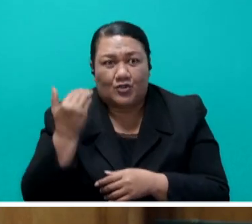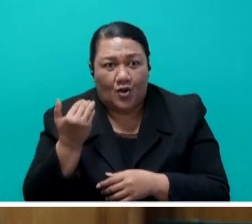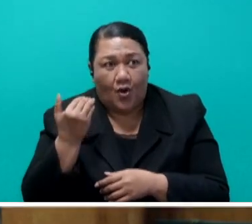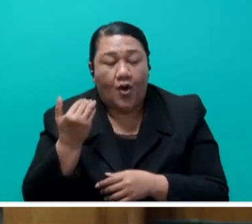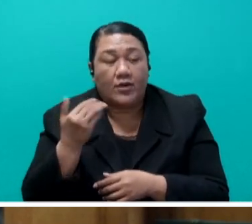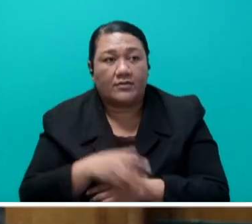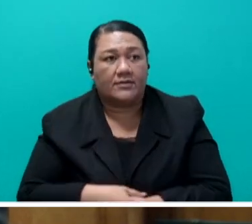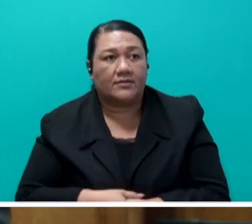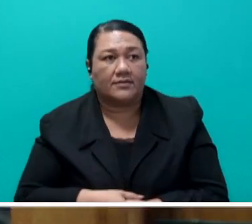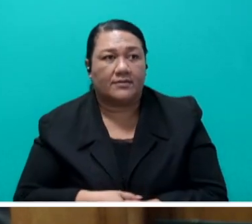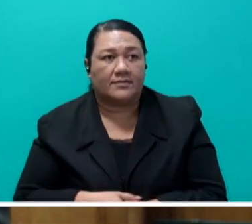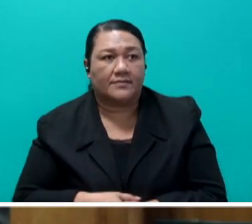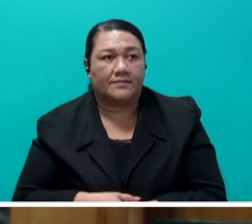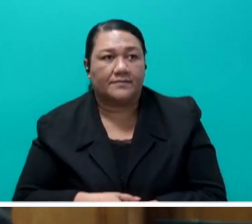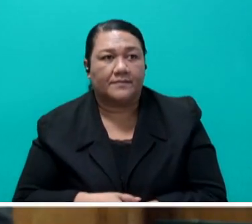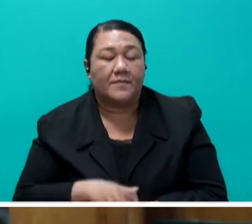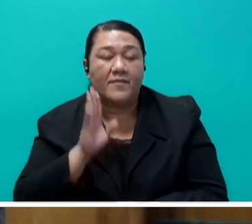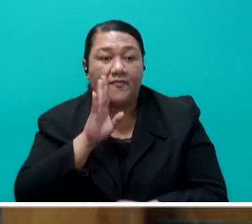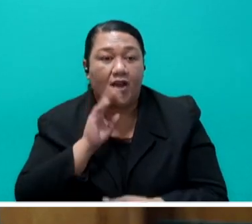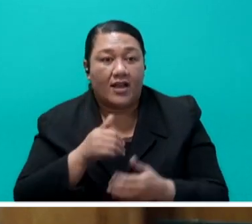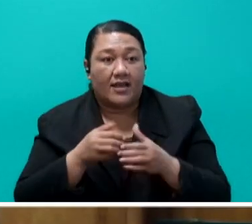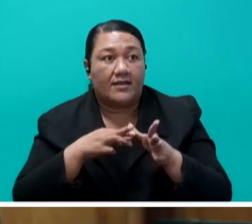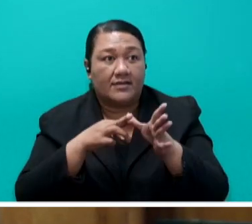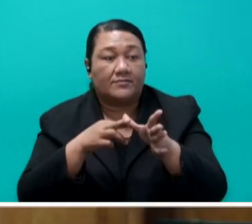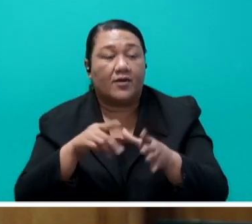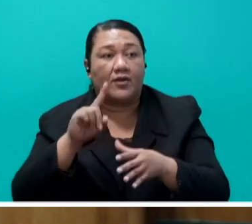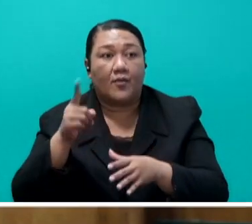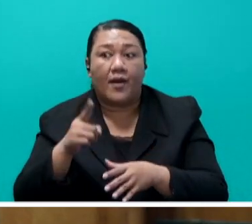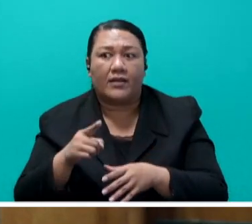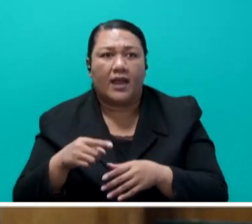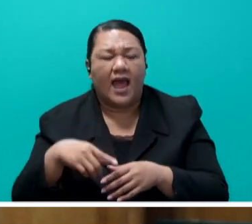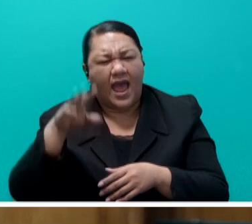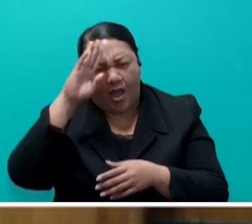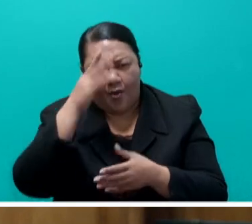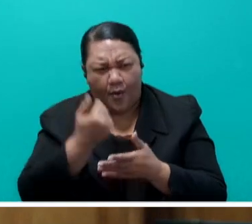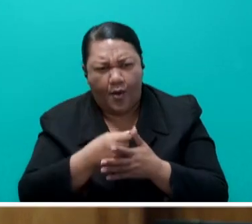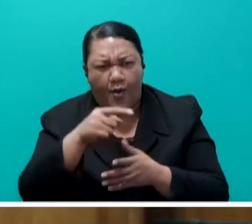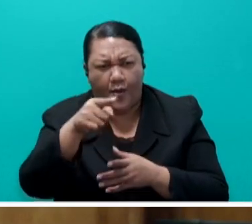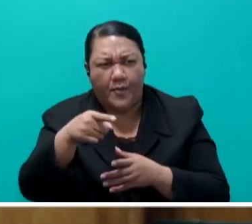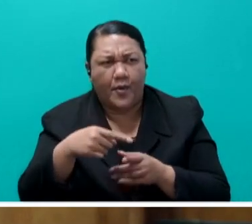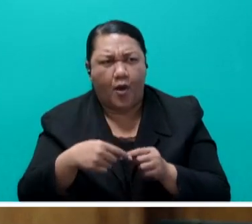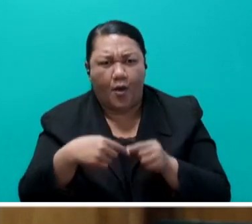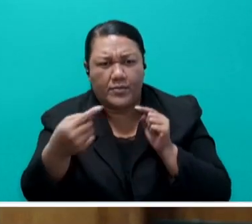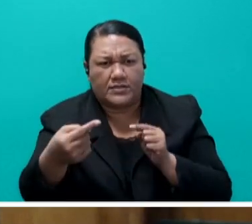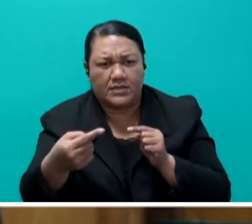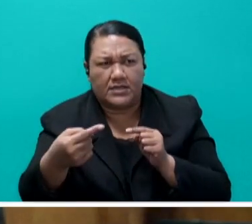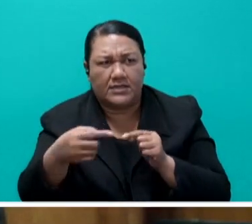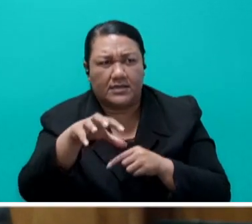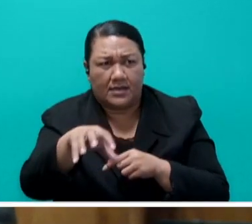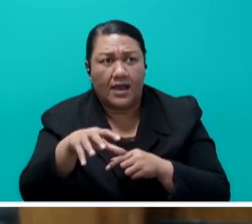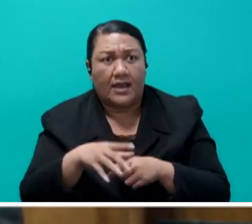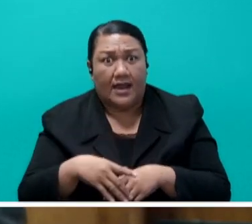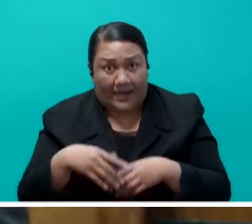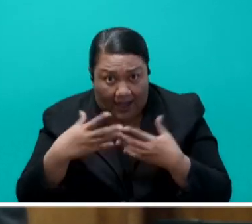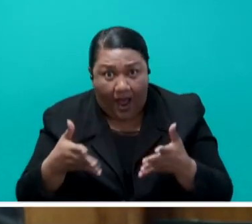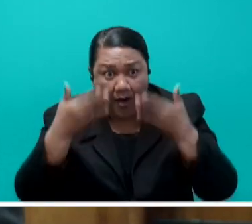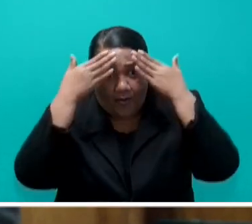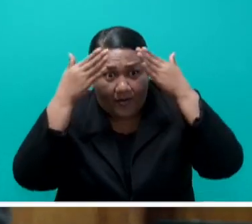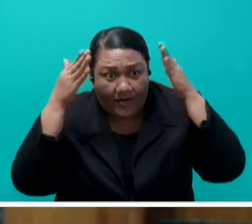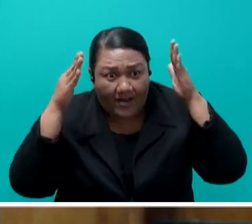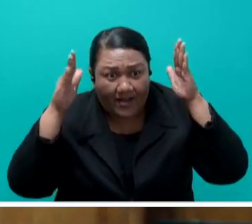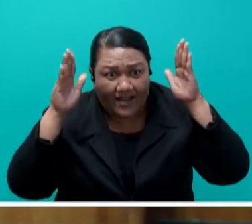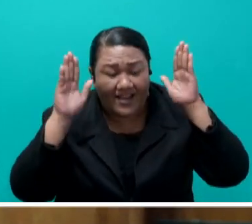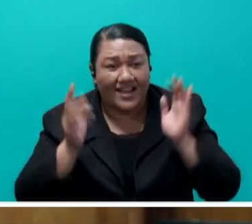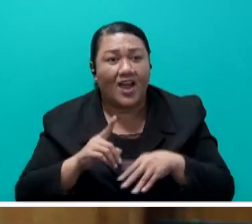answer, I hope the other side of the House start getting what we've been talking on this side of the House, which